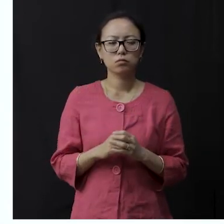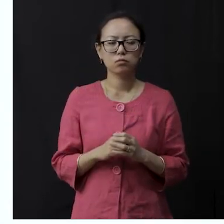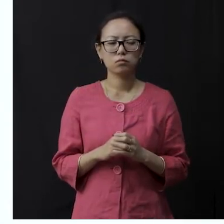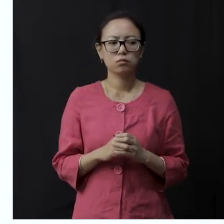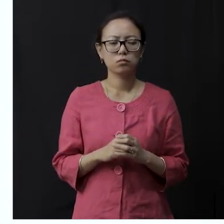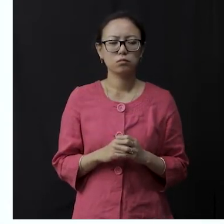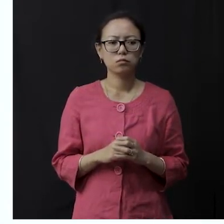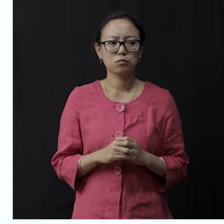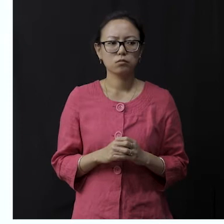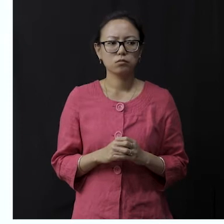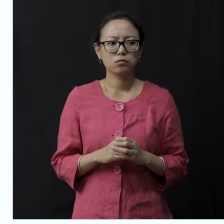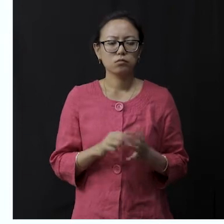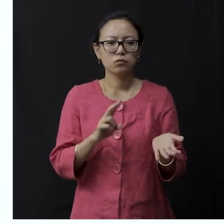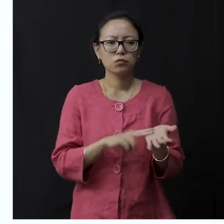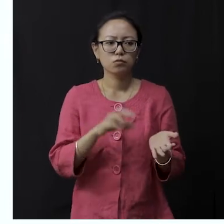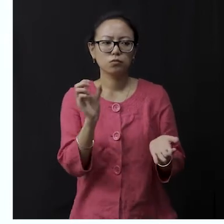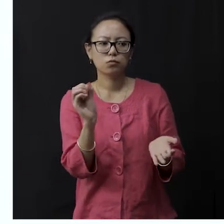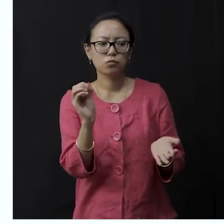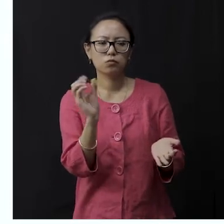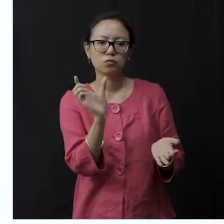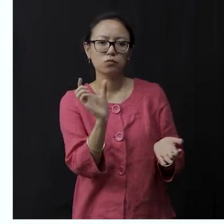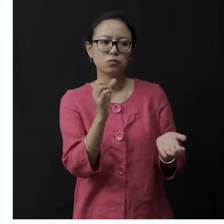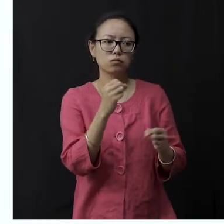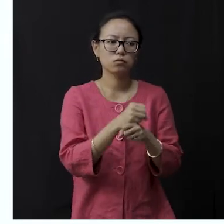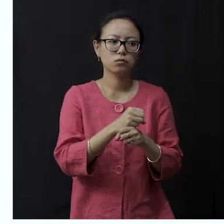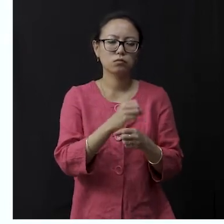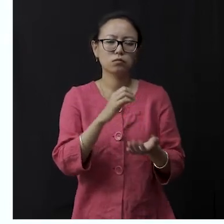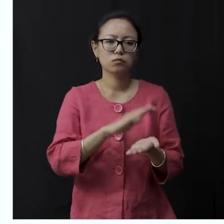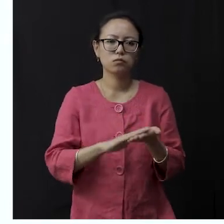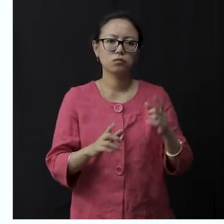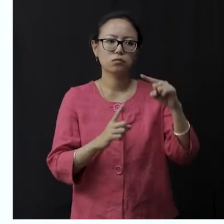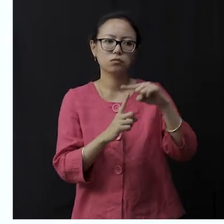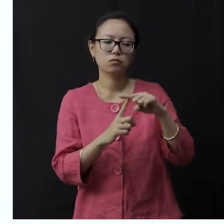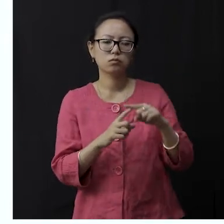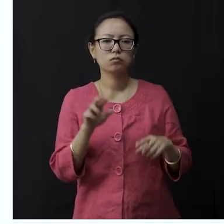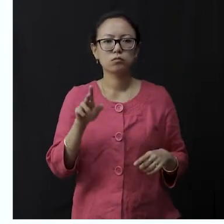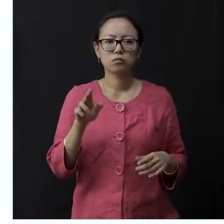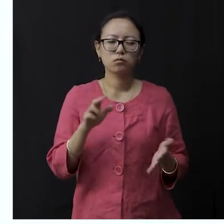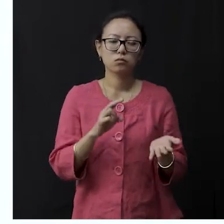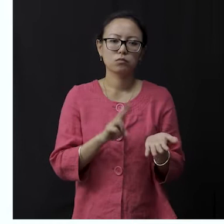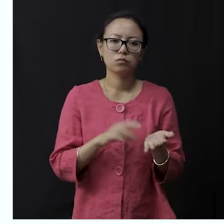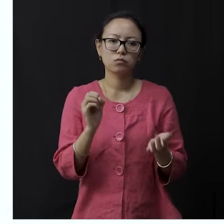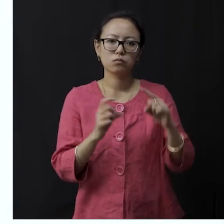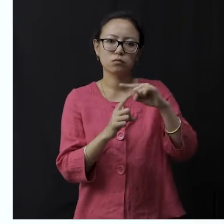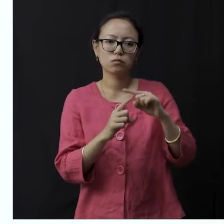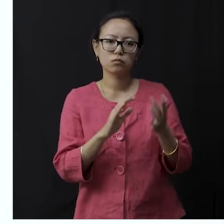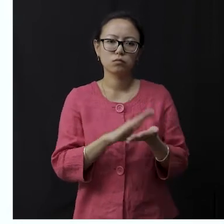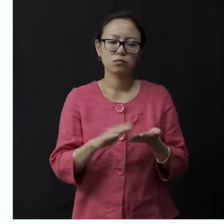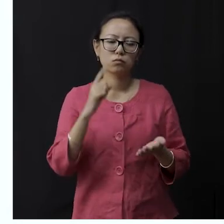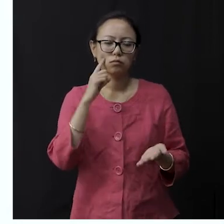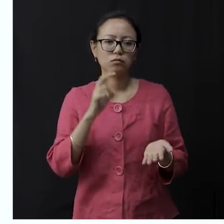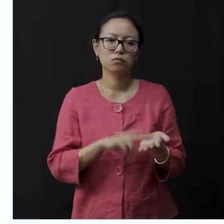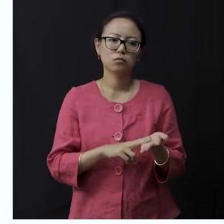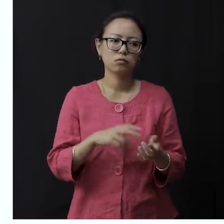nothing outside, nothing in front of the door was moving. That means everything was in its place. There was no